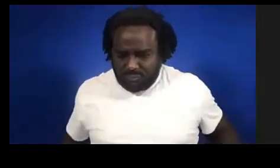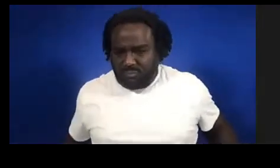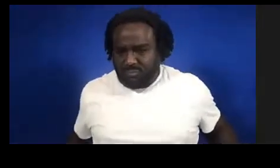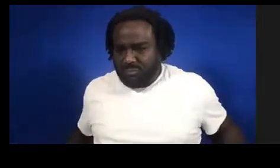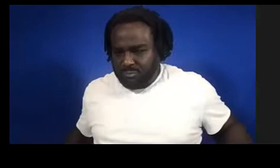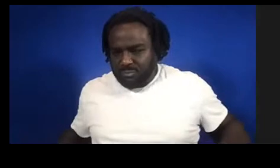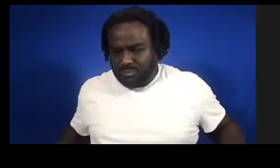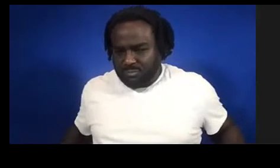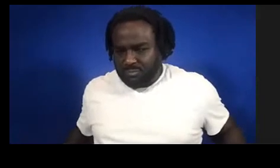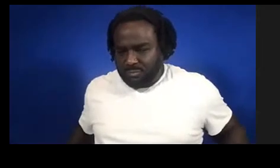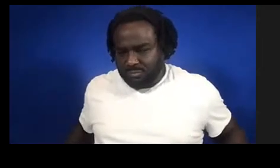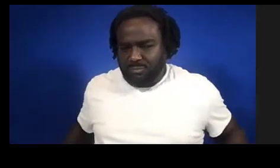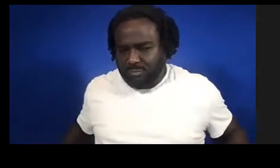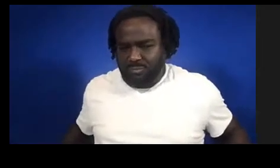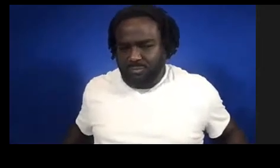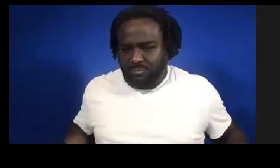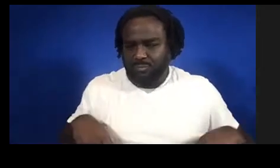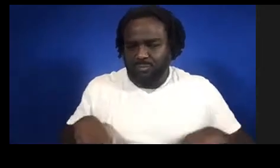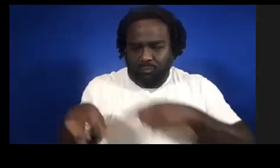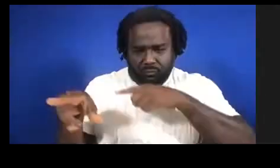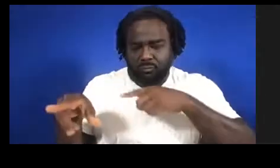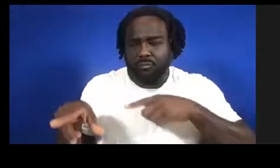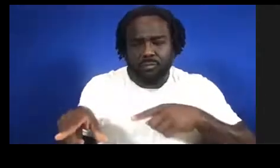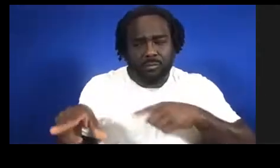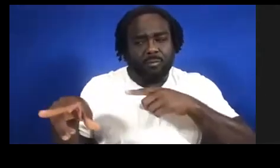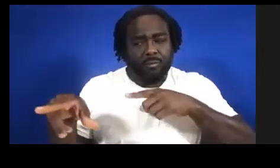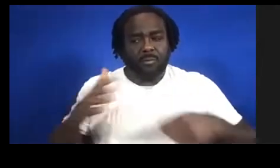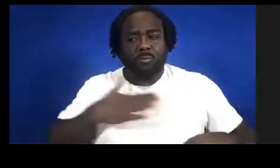POC interpreters out there. So, we make it work.